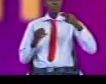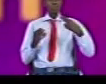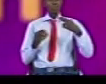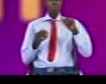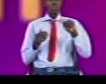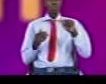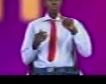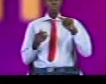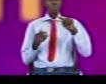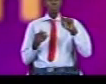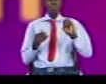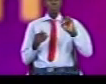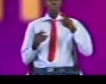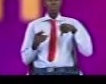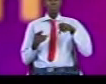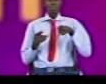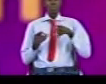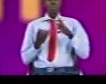through phone calls.